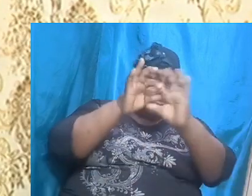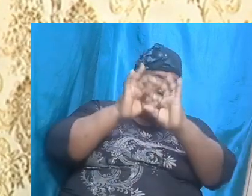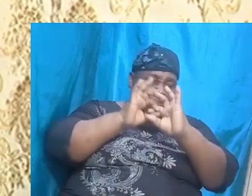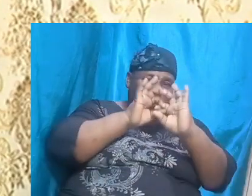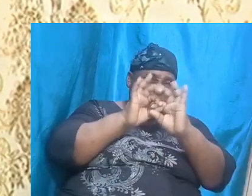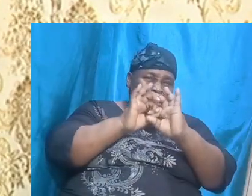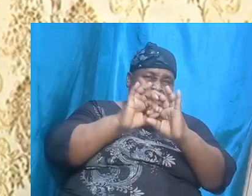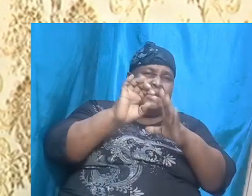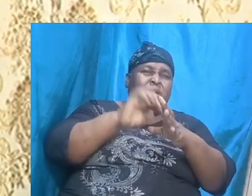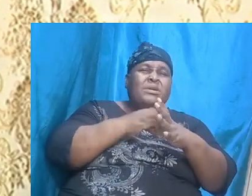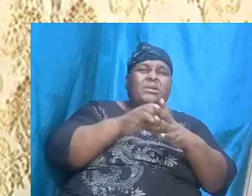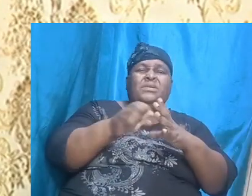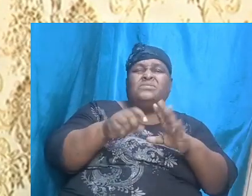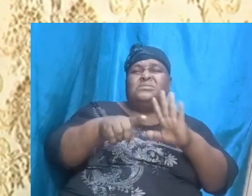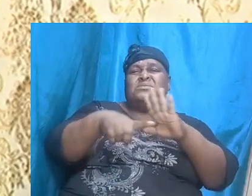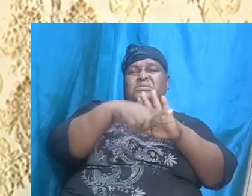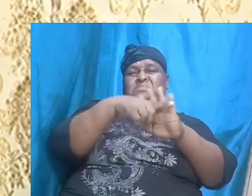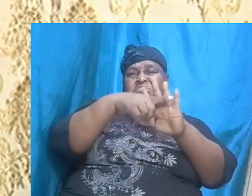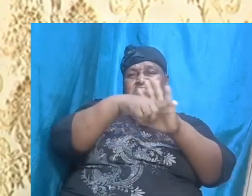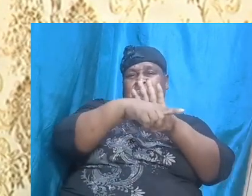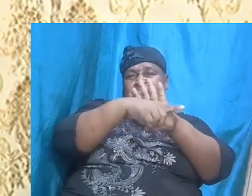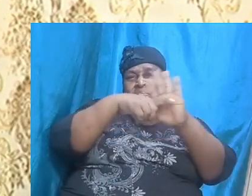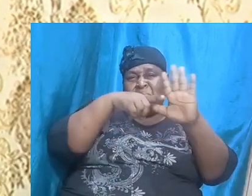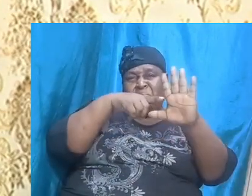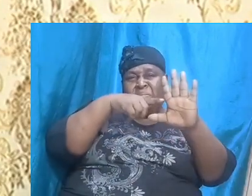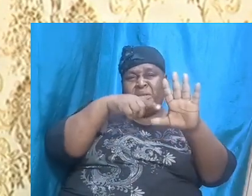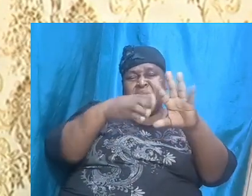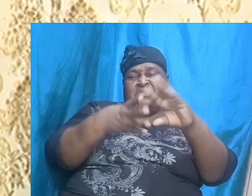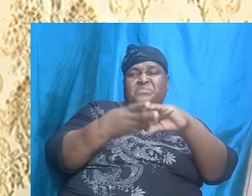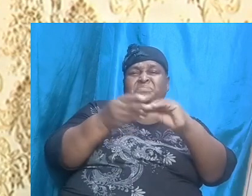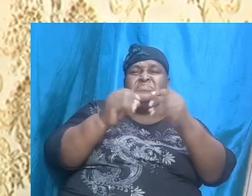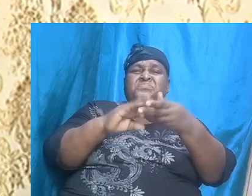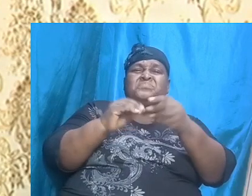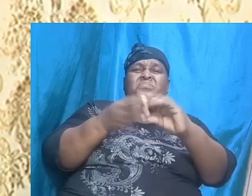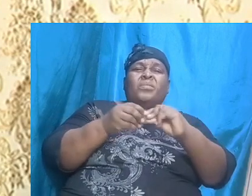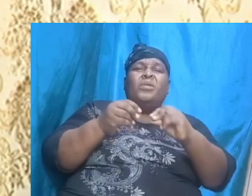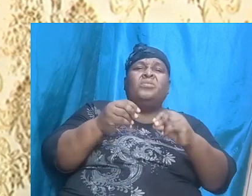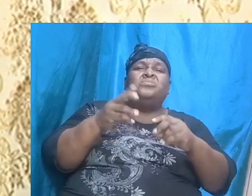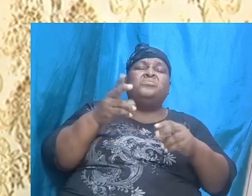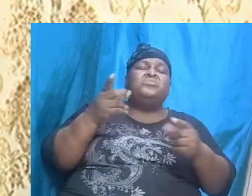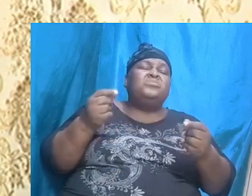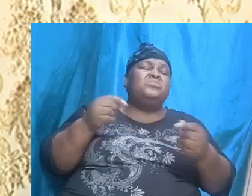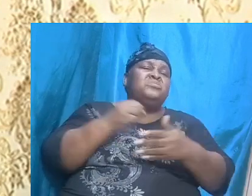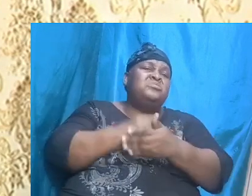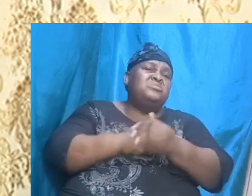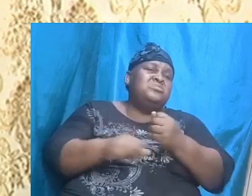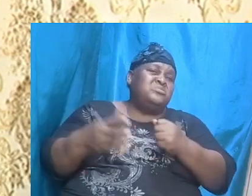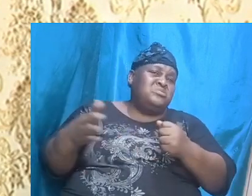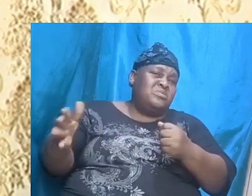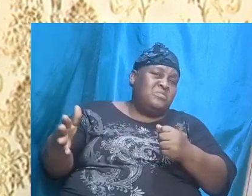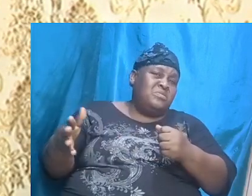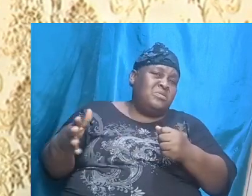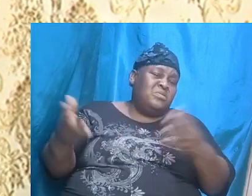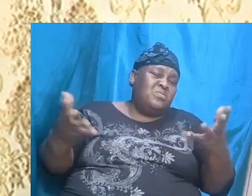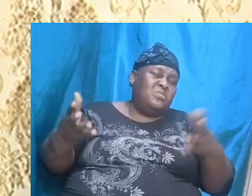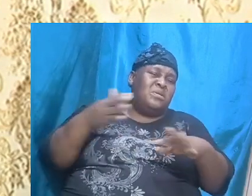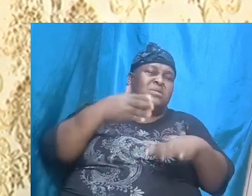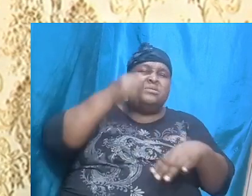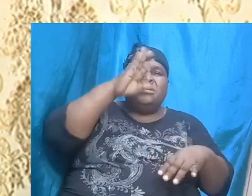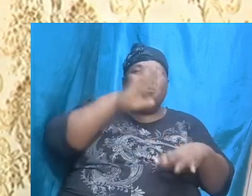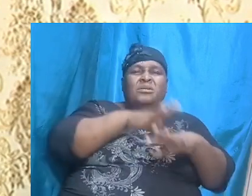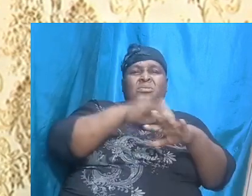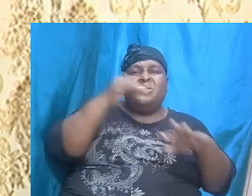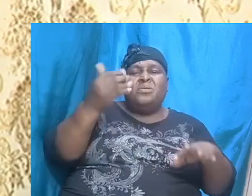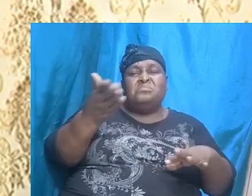was a negative story in the sense that they were doing something that was contrary to what God called them to do, when they